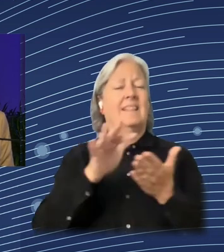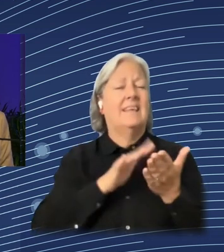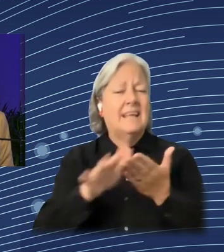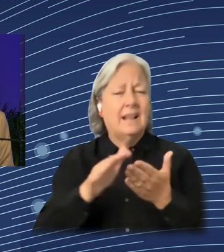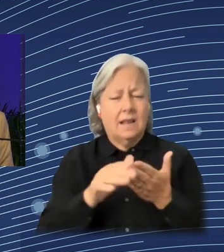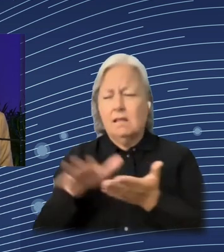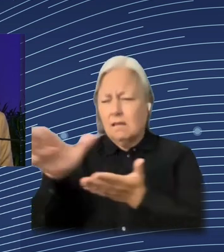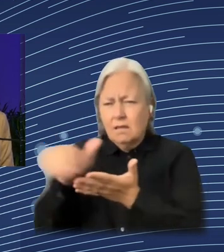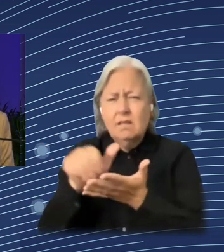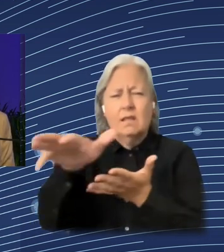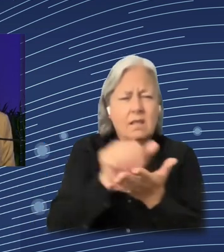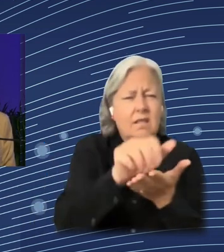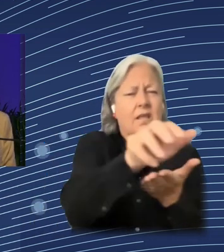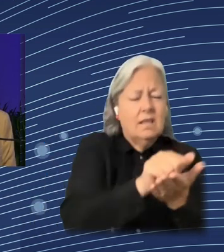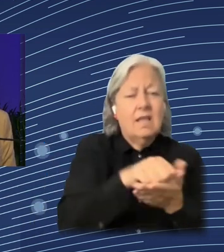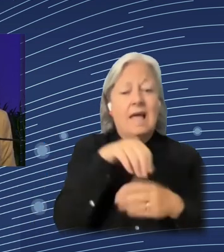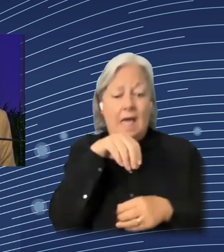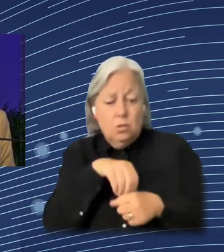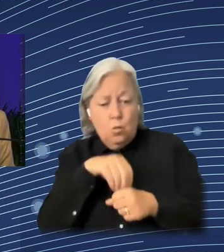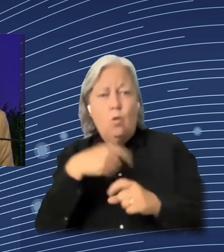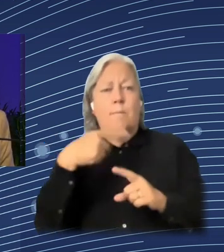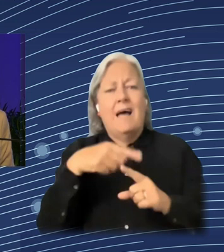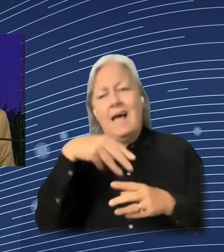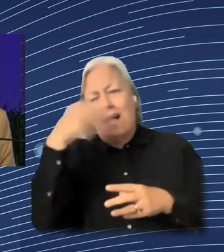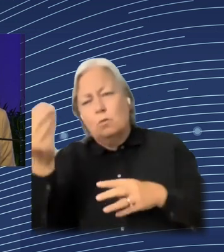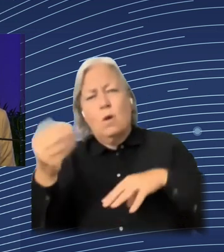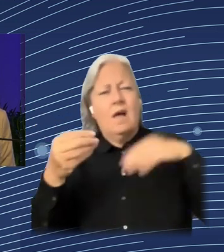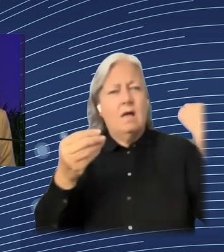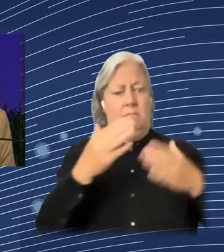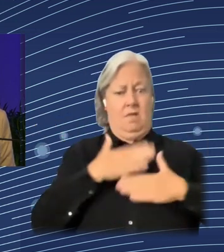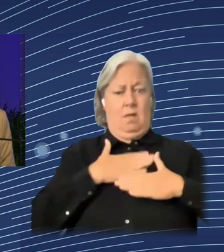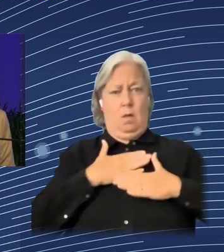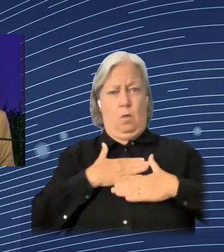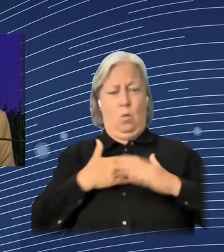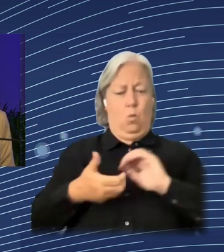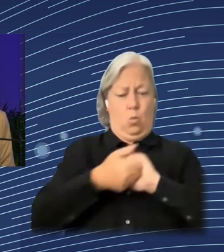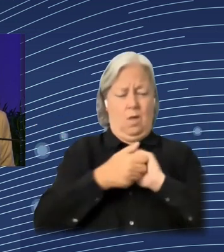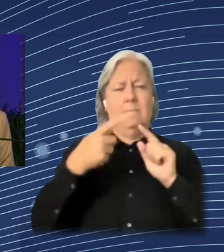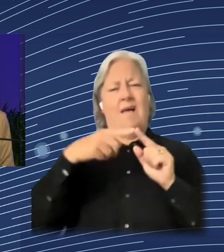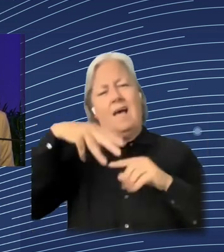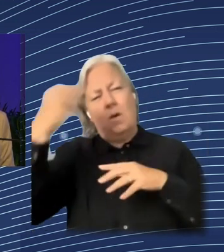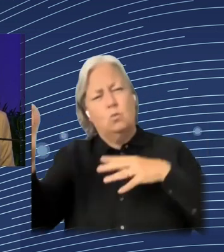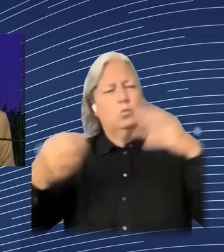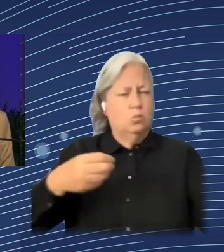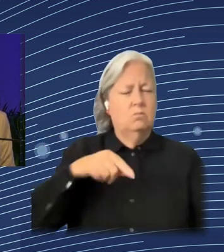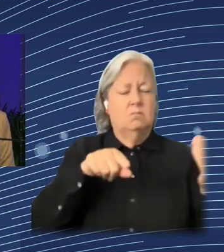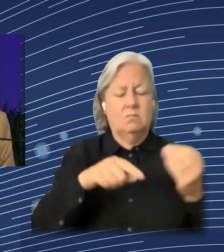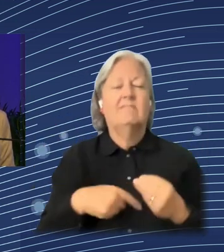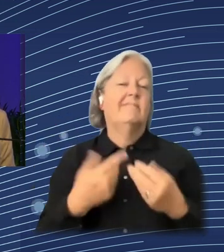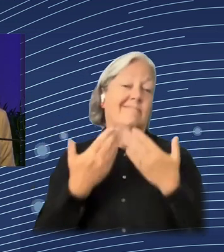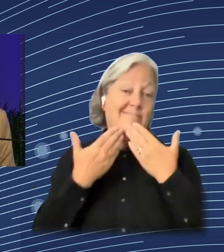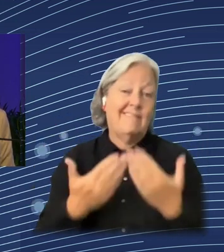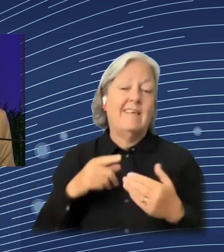sources, both internal and external to our organization. And thanks to this data